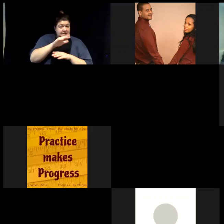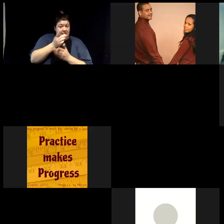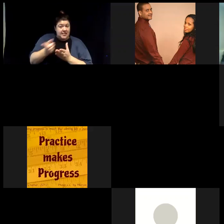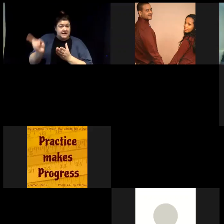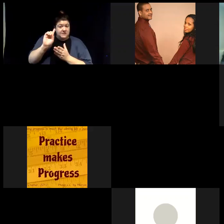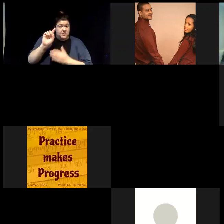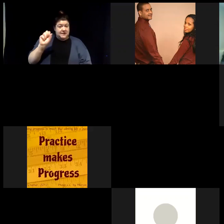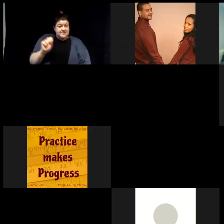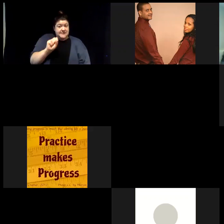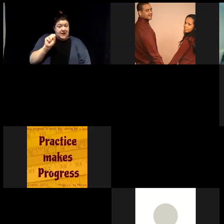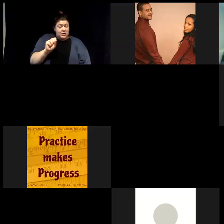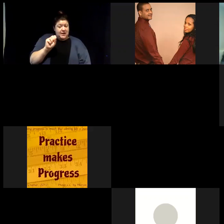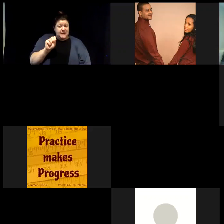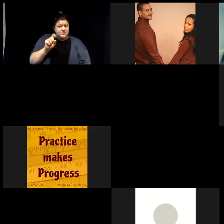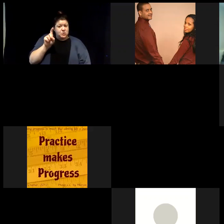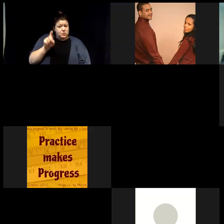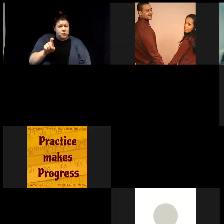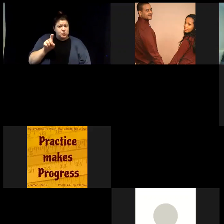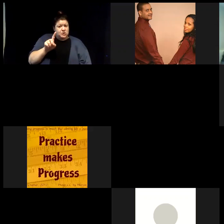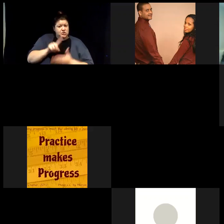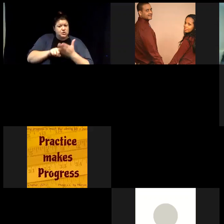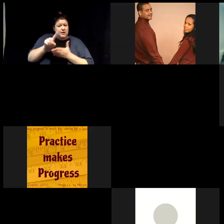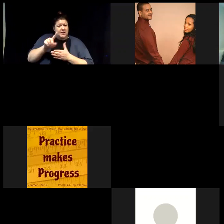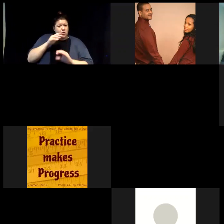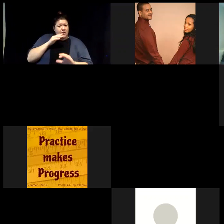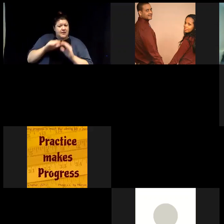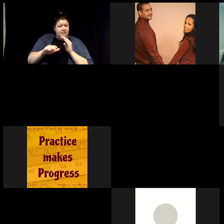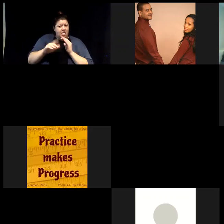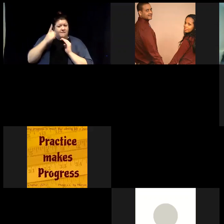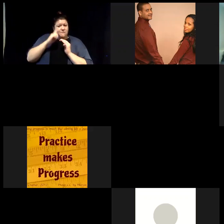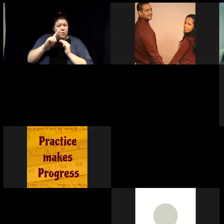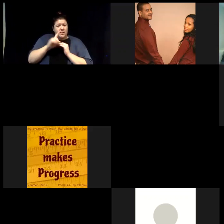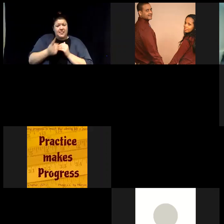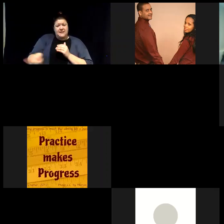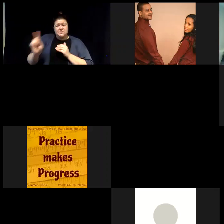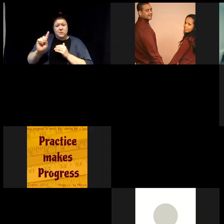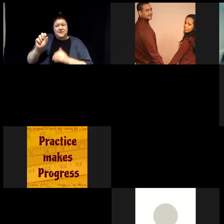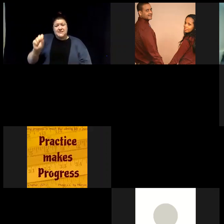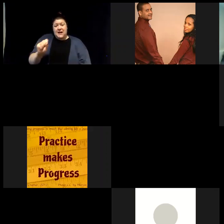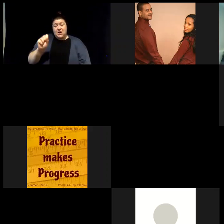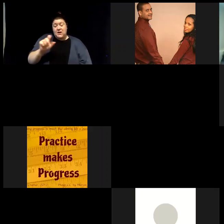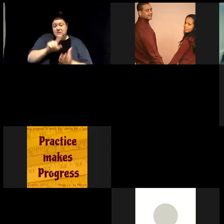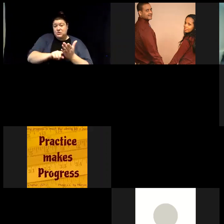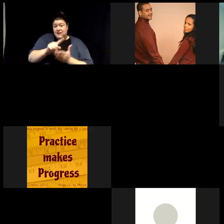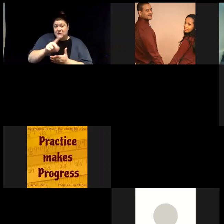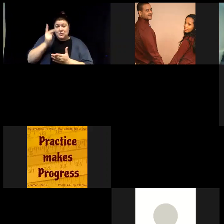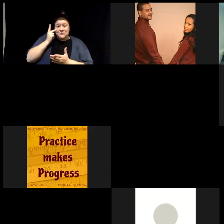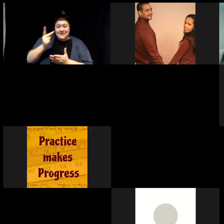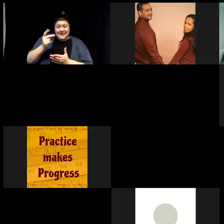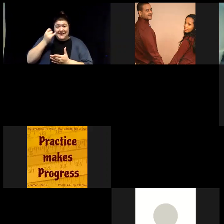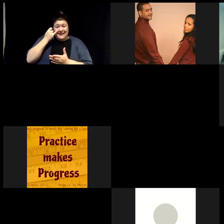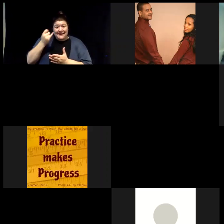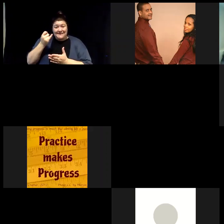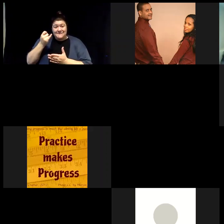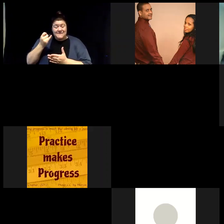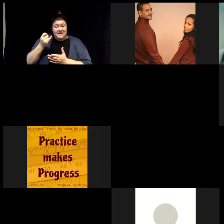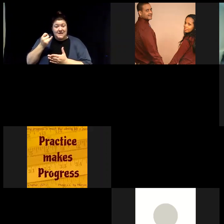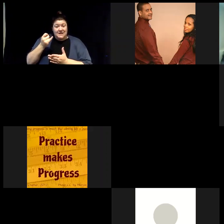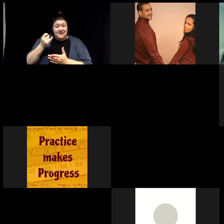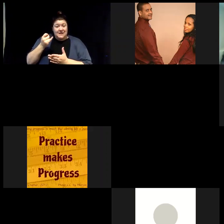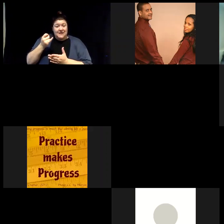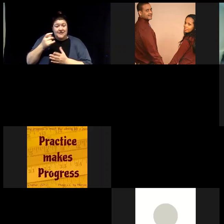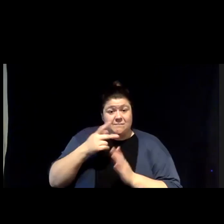Saturday. So you should check your emails for last Saturday. Check to see also, it might say that it came from a program